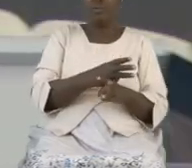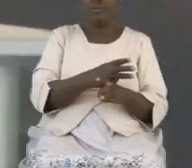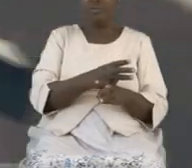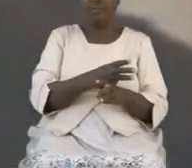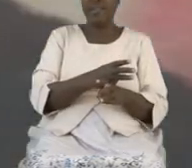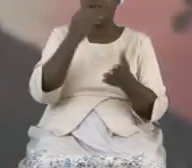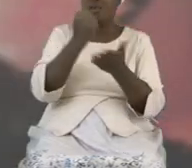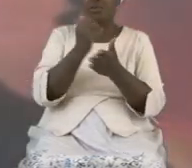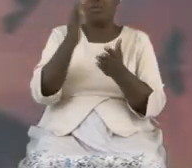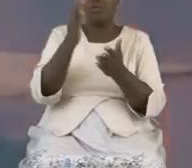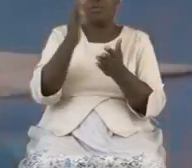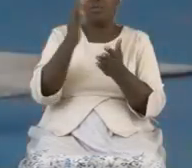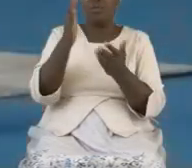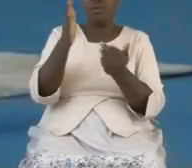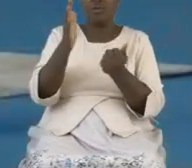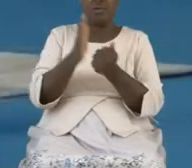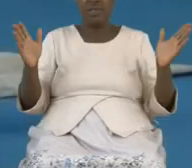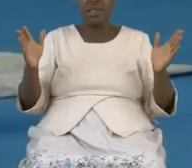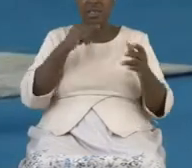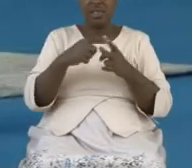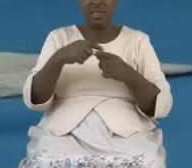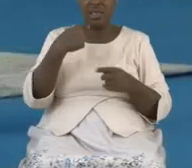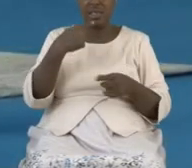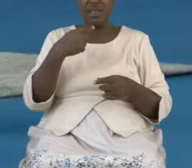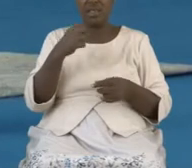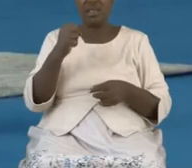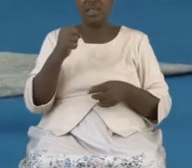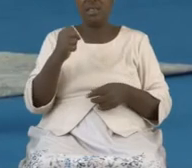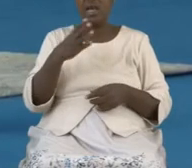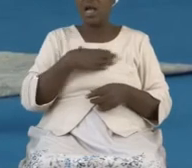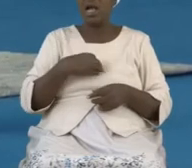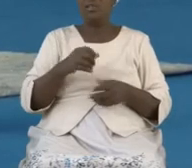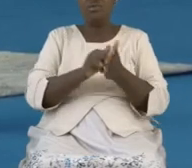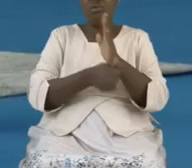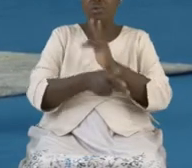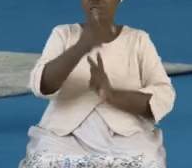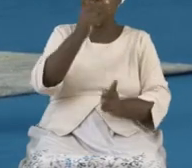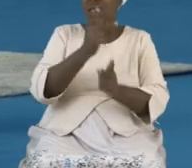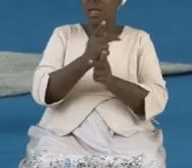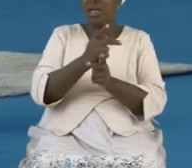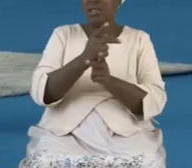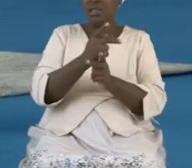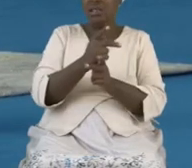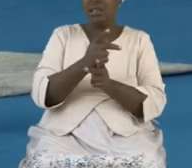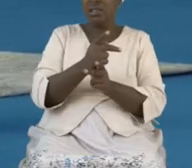crucified. And then it says, and such like. If you are born again, and such